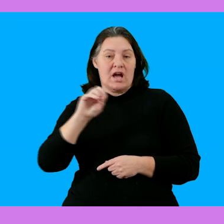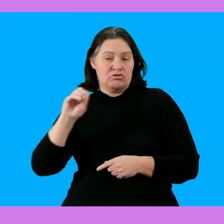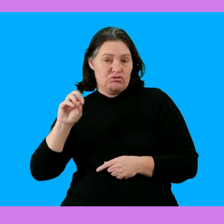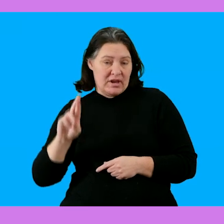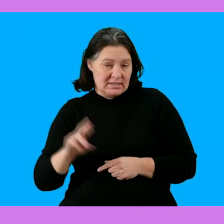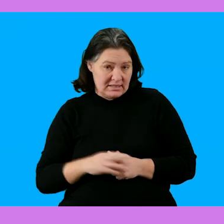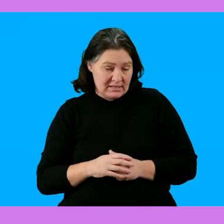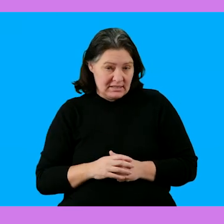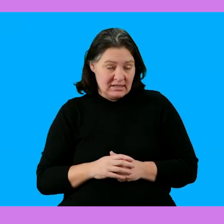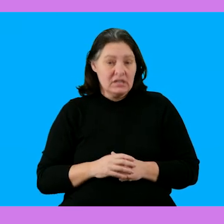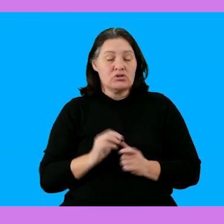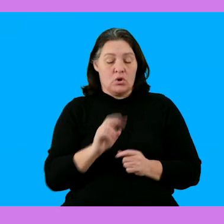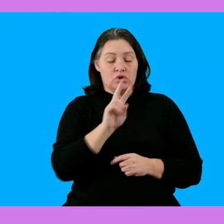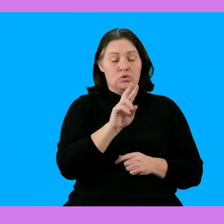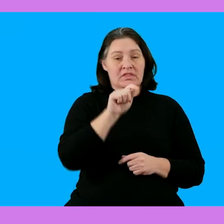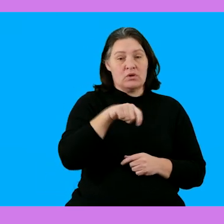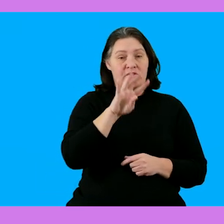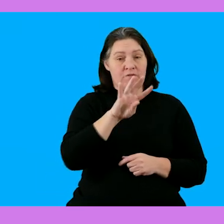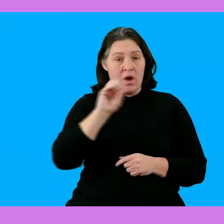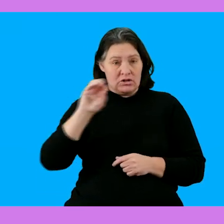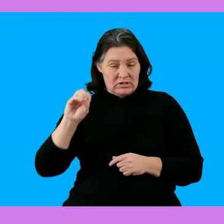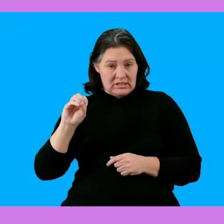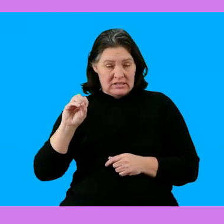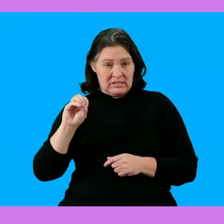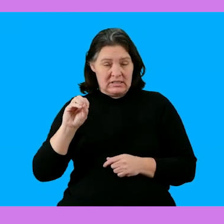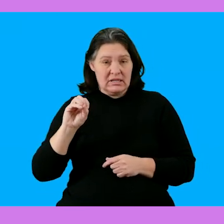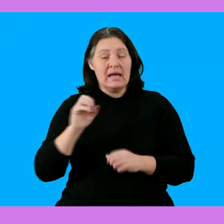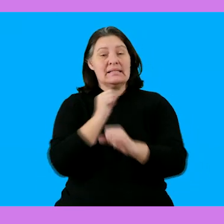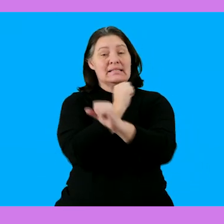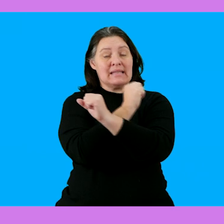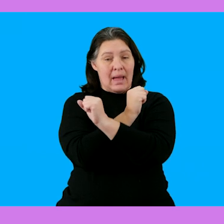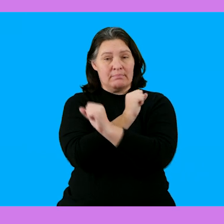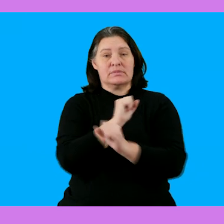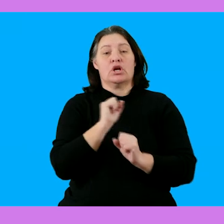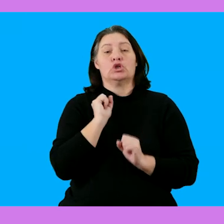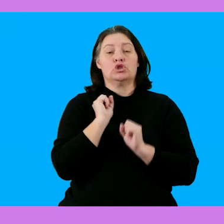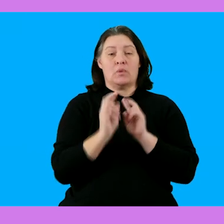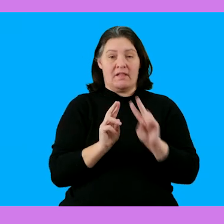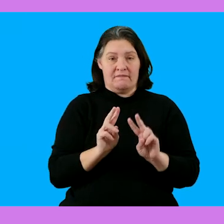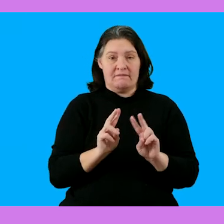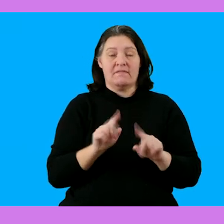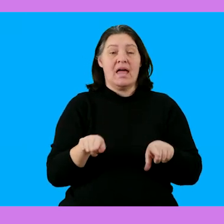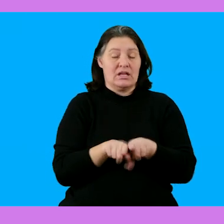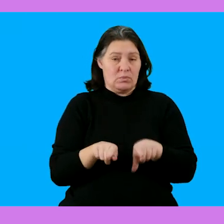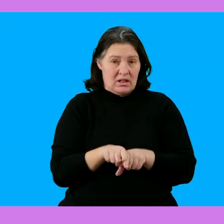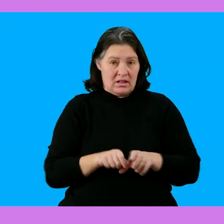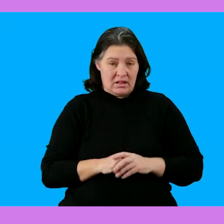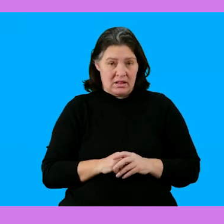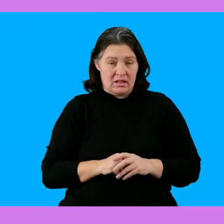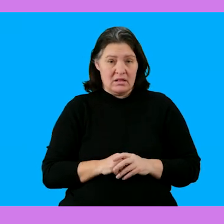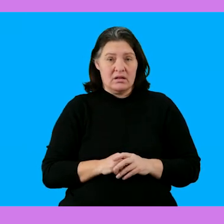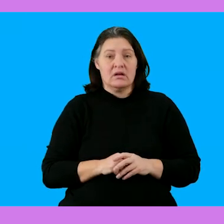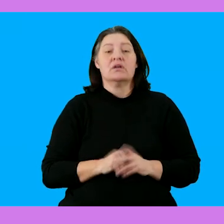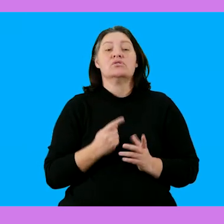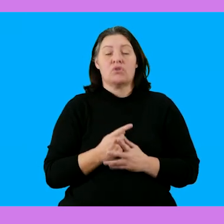Rand, right? So then I'll take the 2,400 Rand and I'll multiply that by 12 as well to